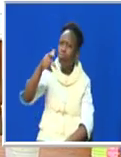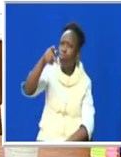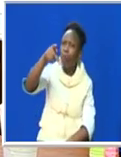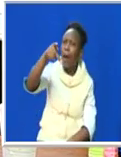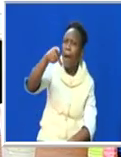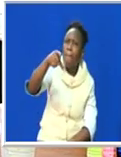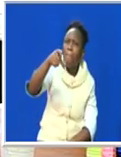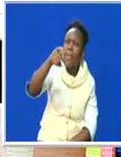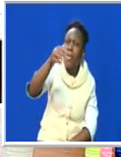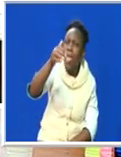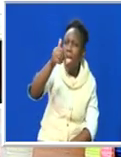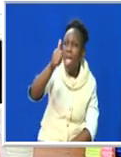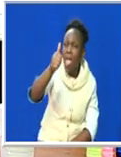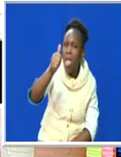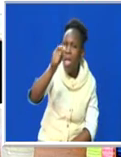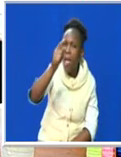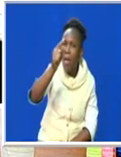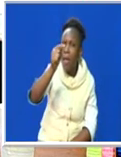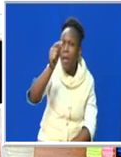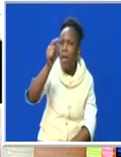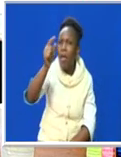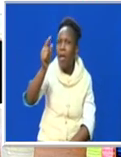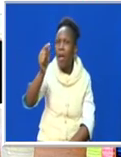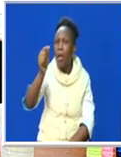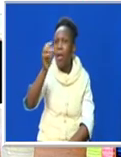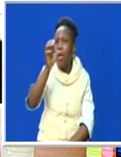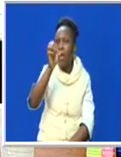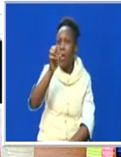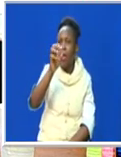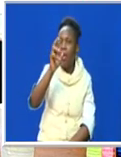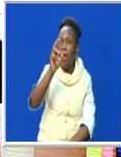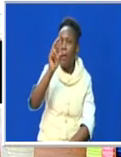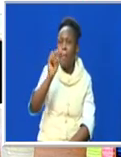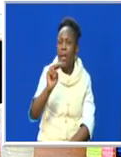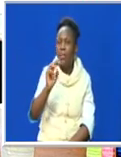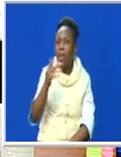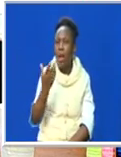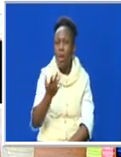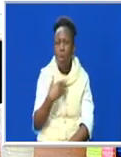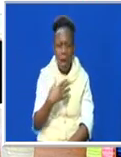today, we are going to use different shapes.